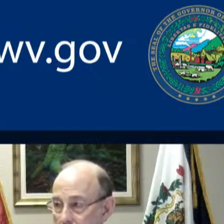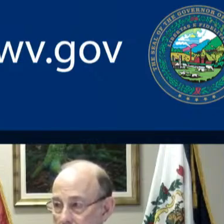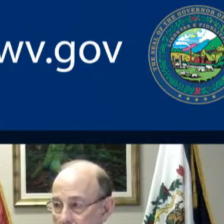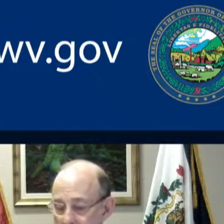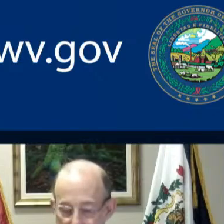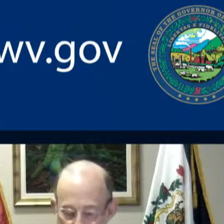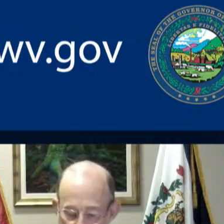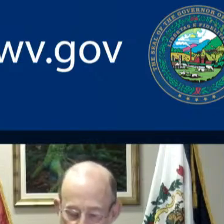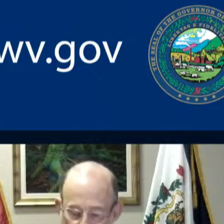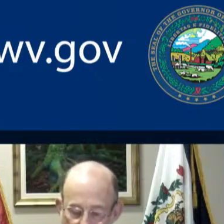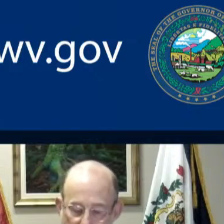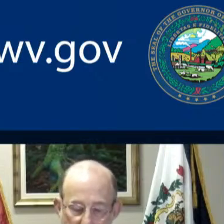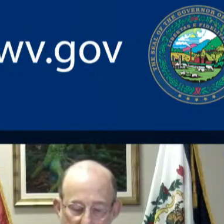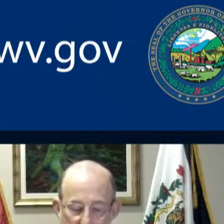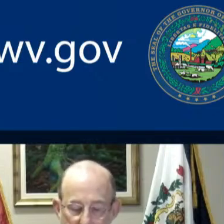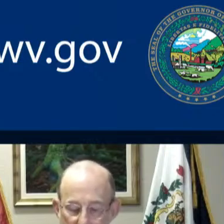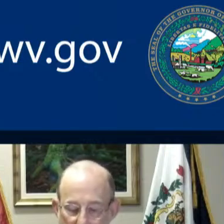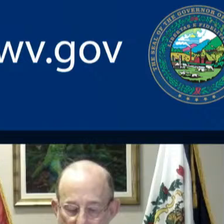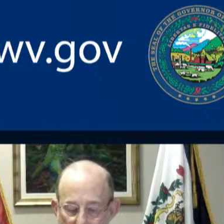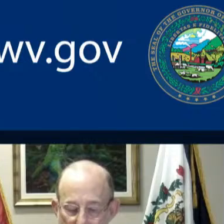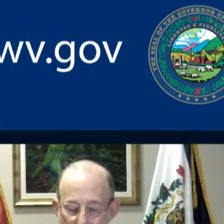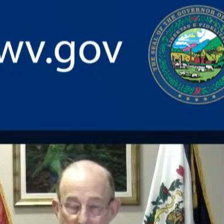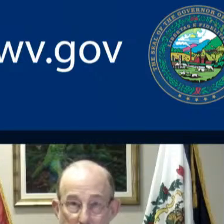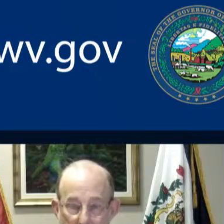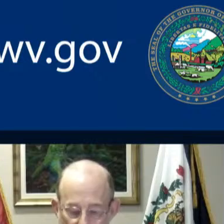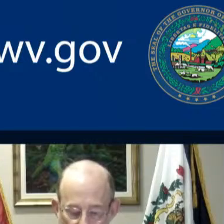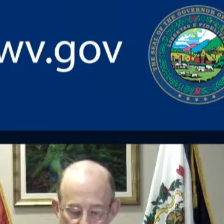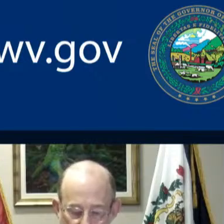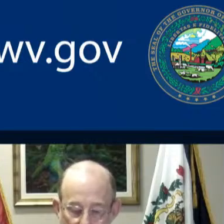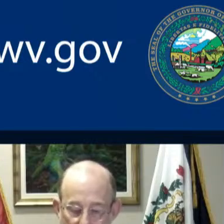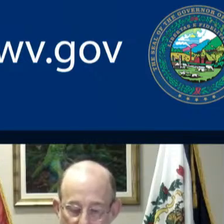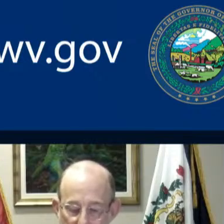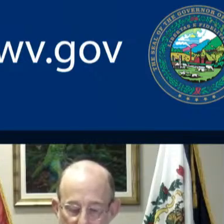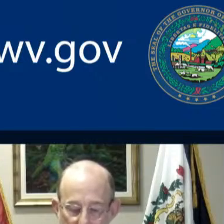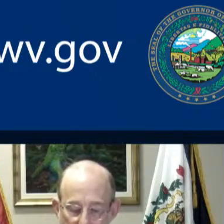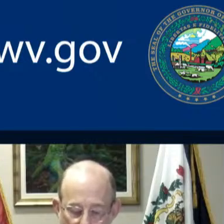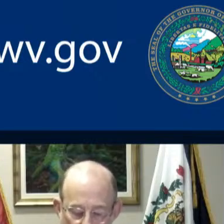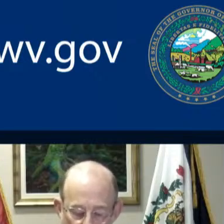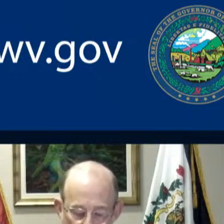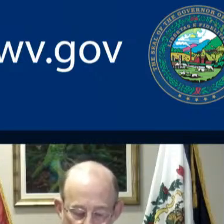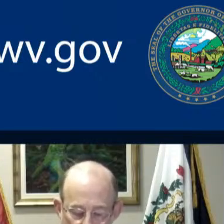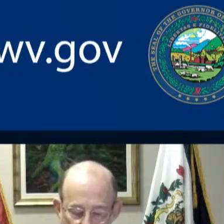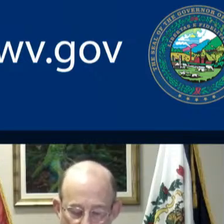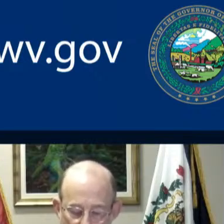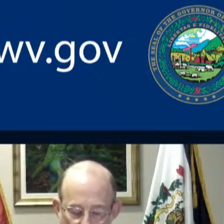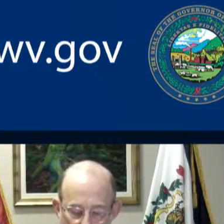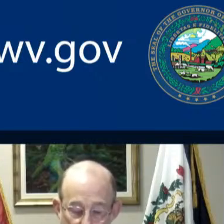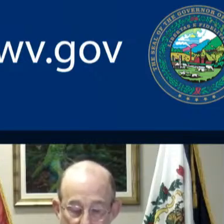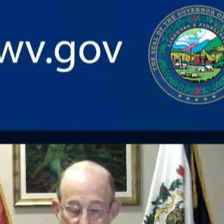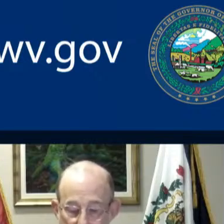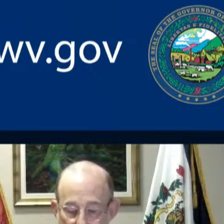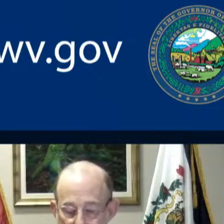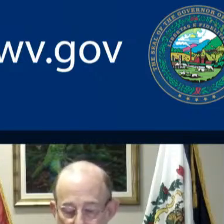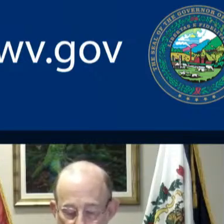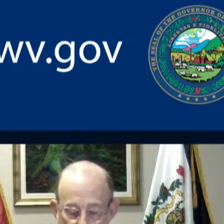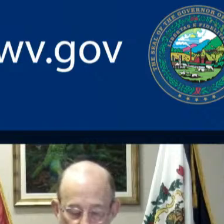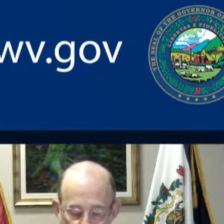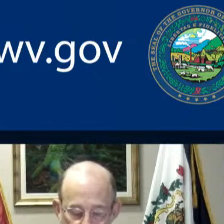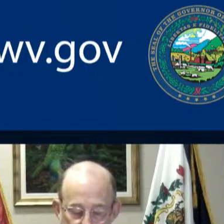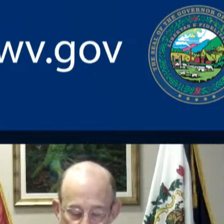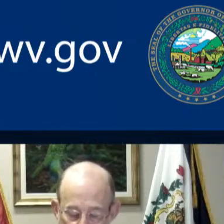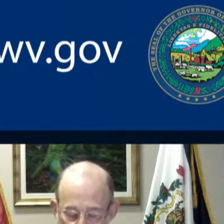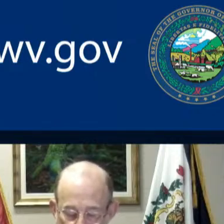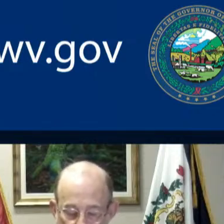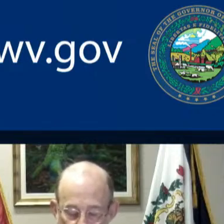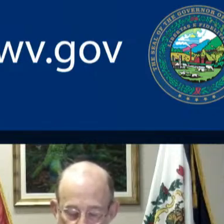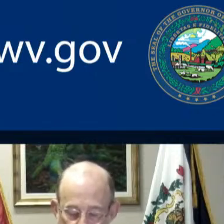spent a long time talking about the efficiency and the helpfulness of wearing masks. And I know you're saying leave it to local control and let these people